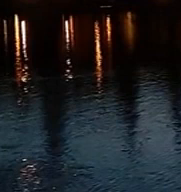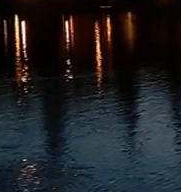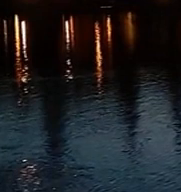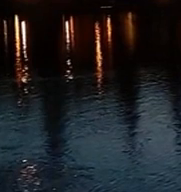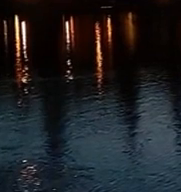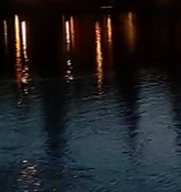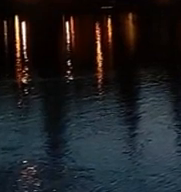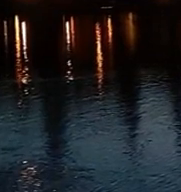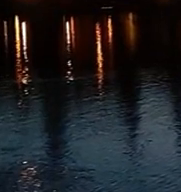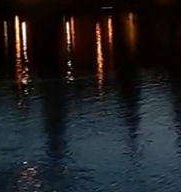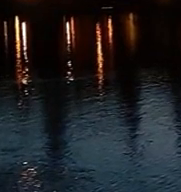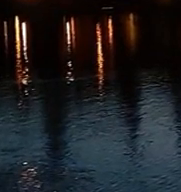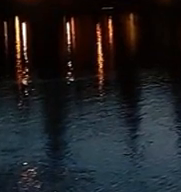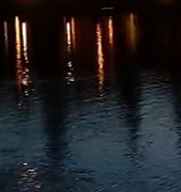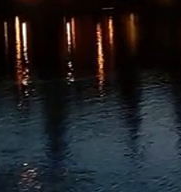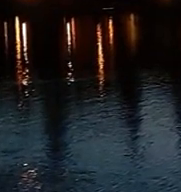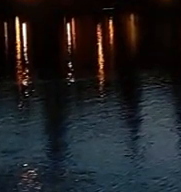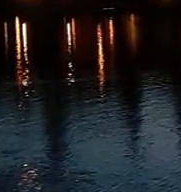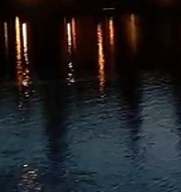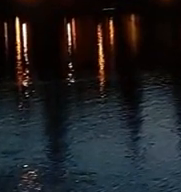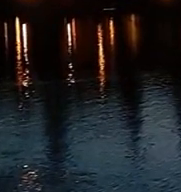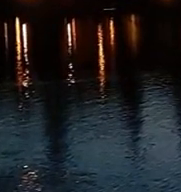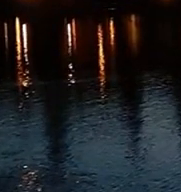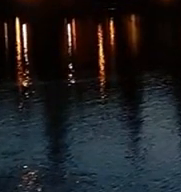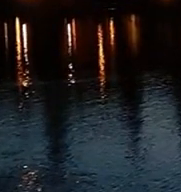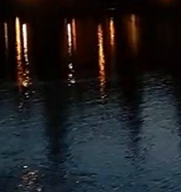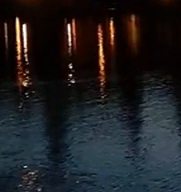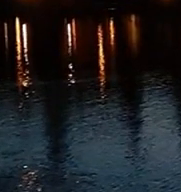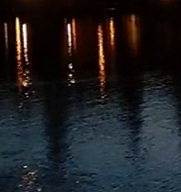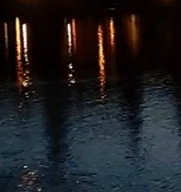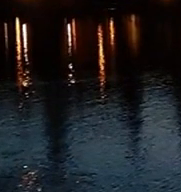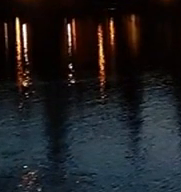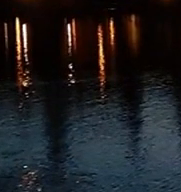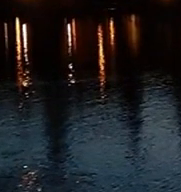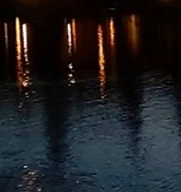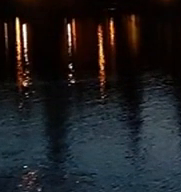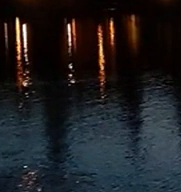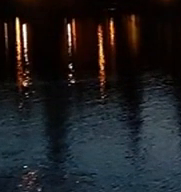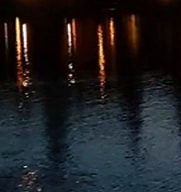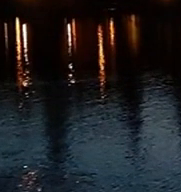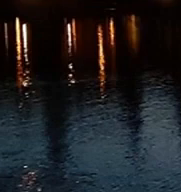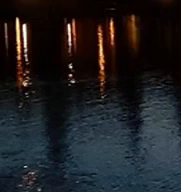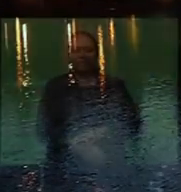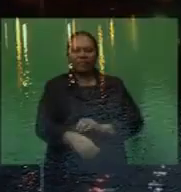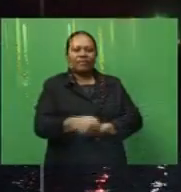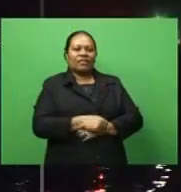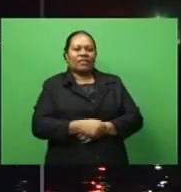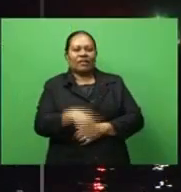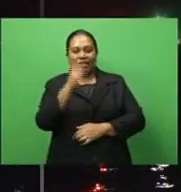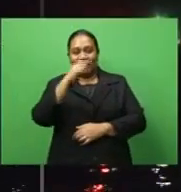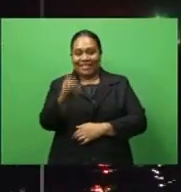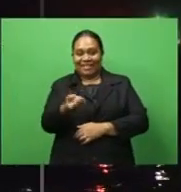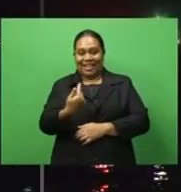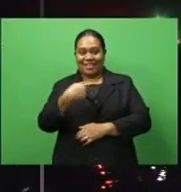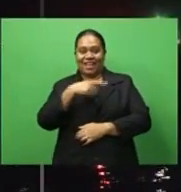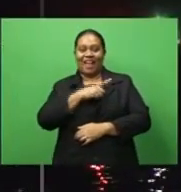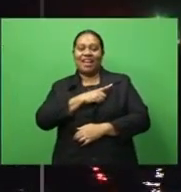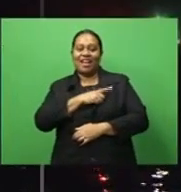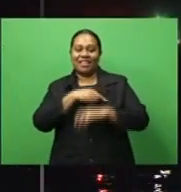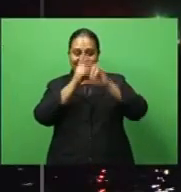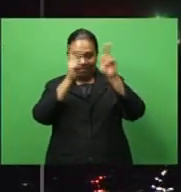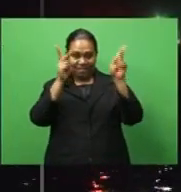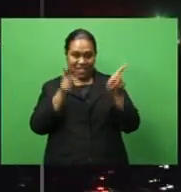this sunset from the beautiful island of Yanuva. And you can send us newsworthy pictures and videos on email